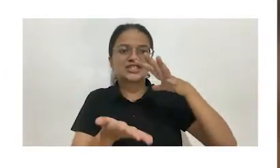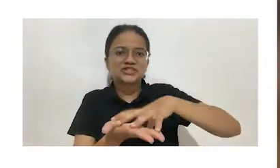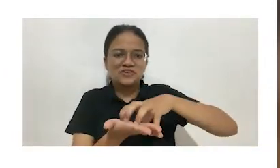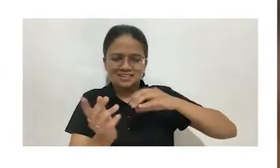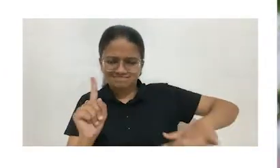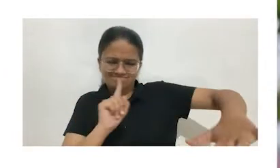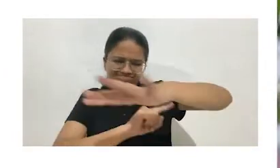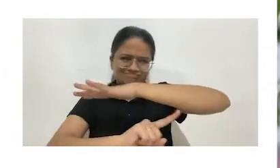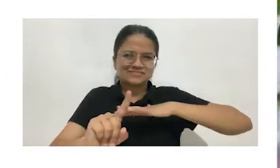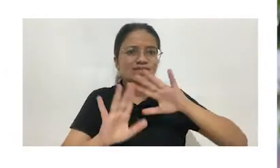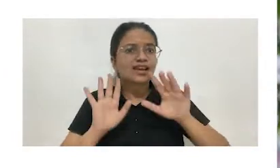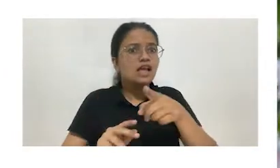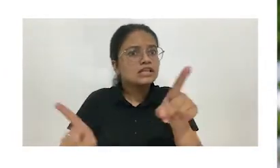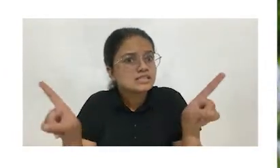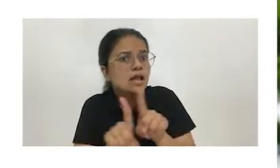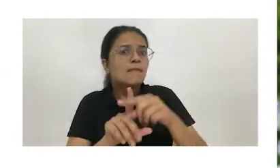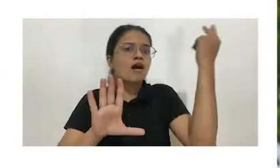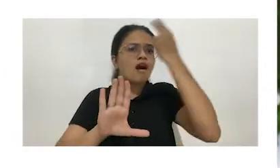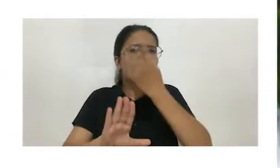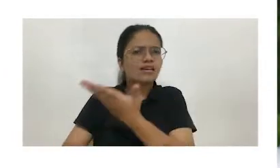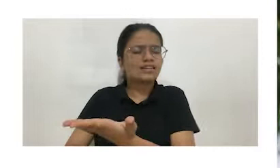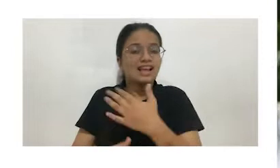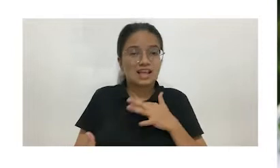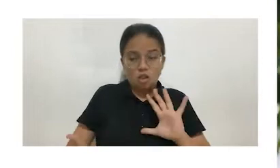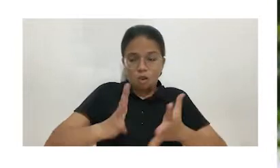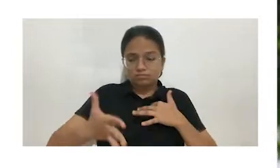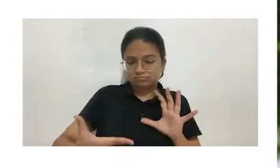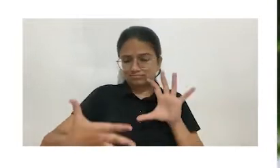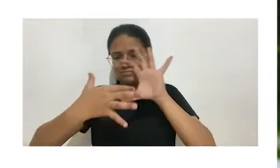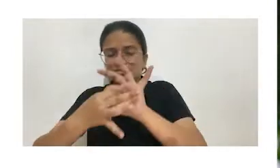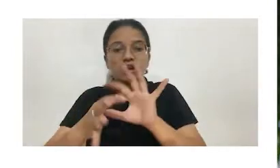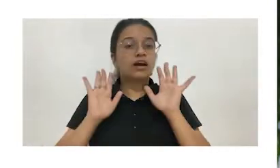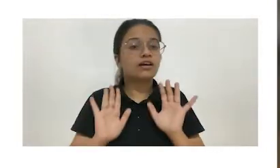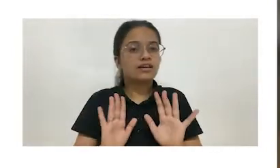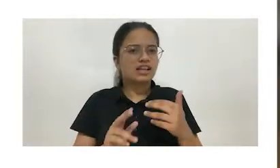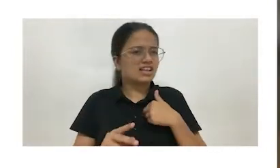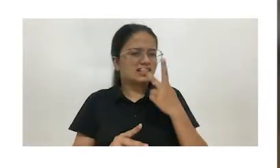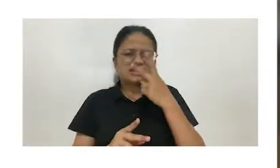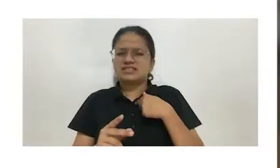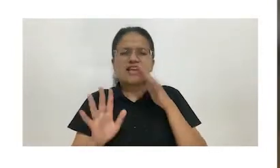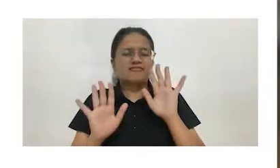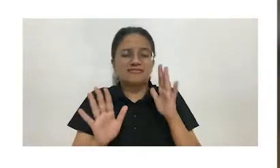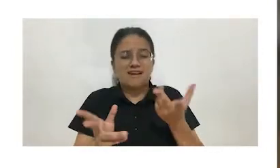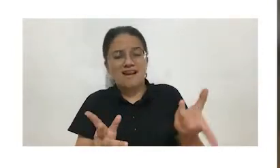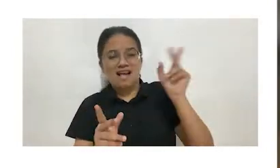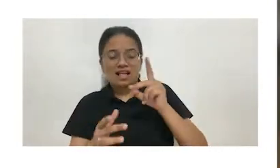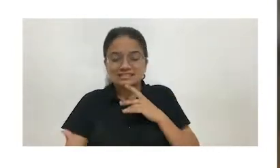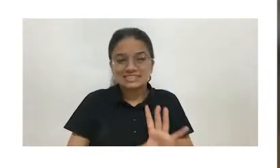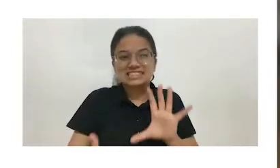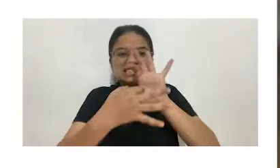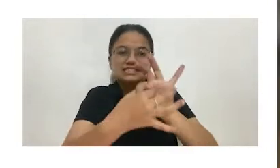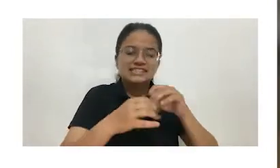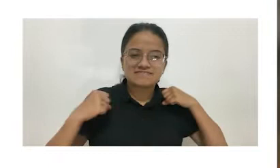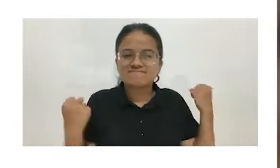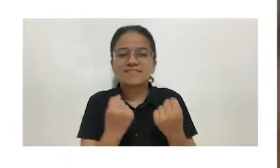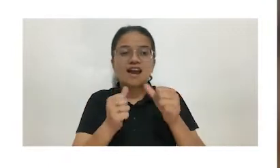on your doorstep. Indians have always been connected with the arts, but that connection seems to have snapped. And we are very keen on re-establishing